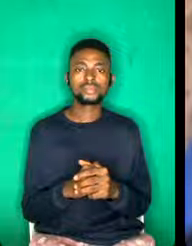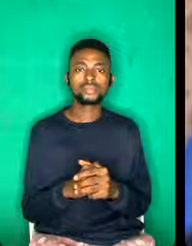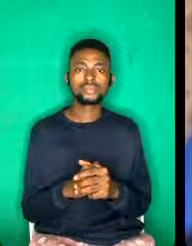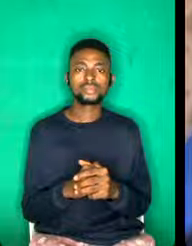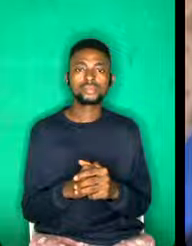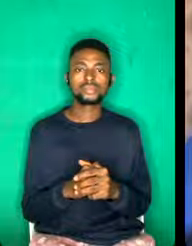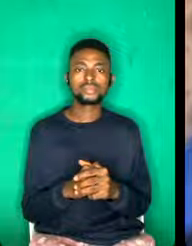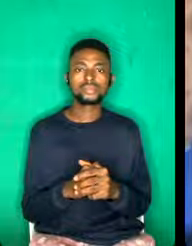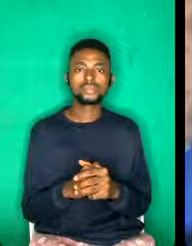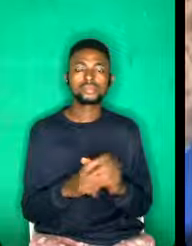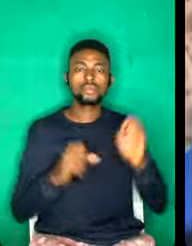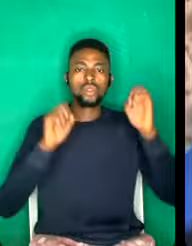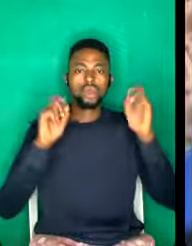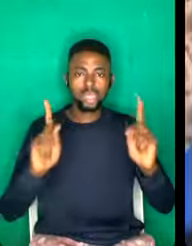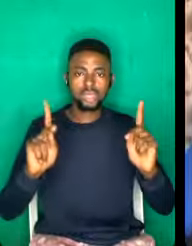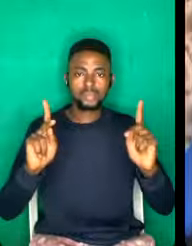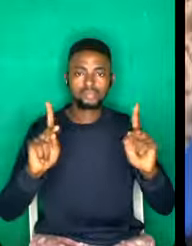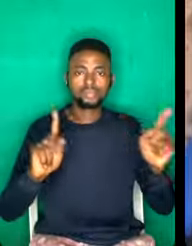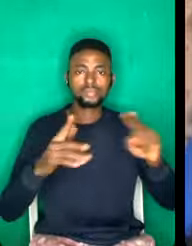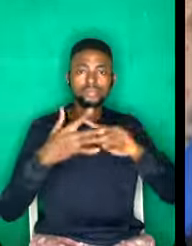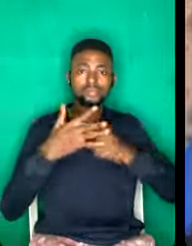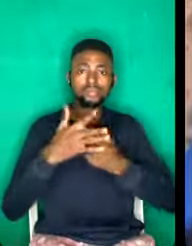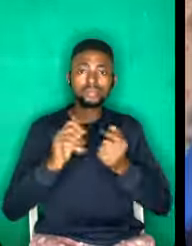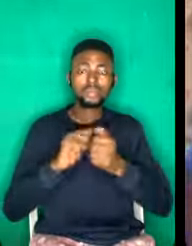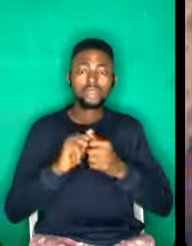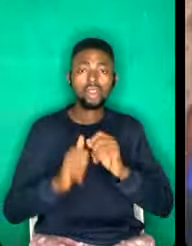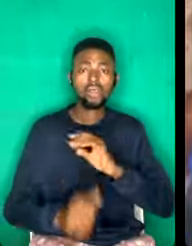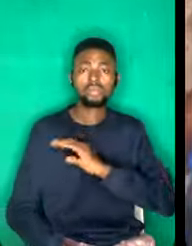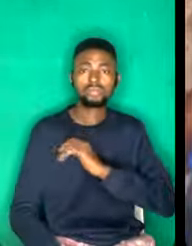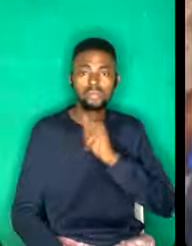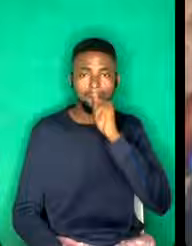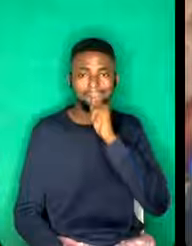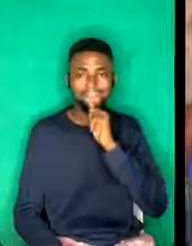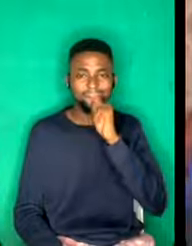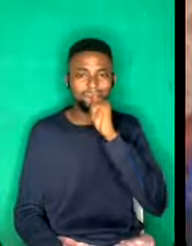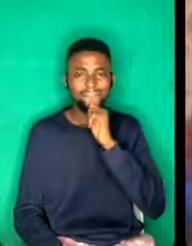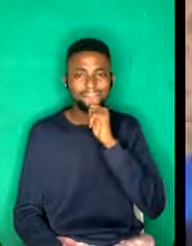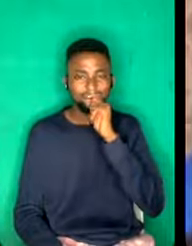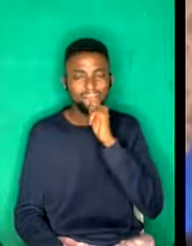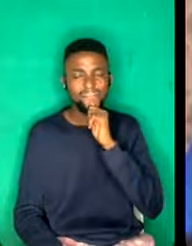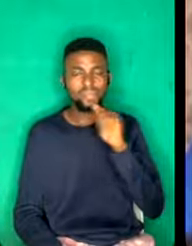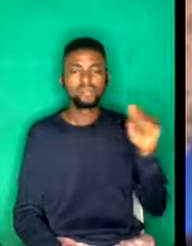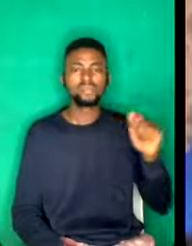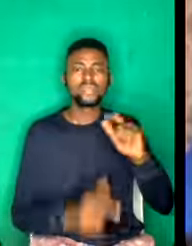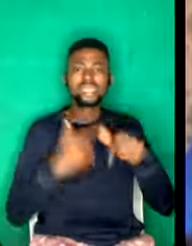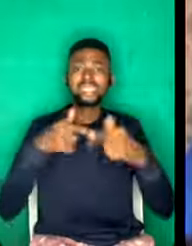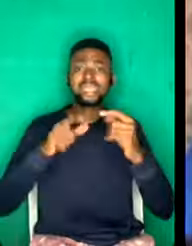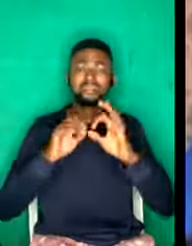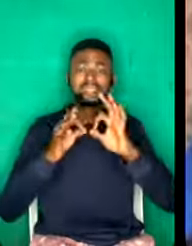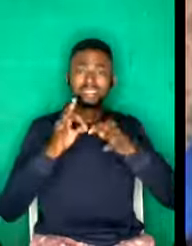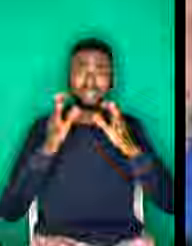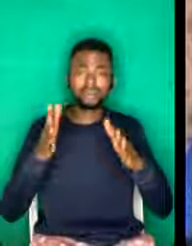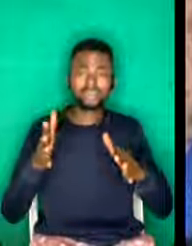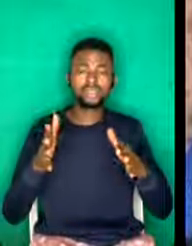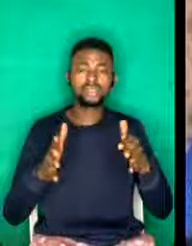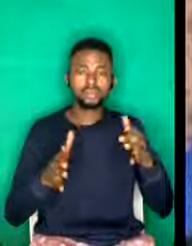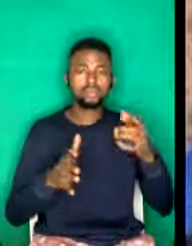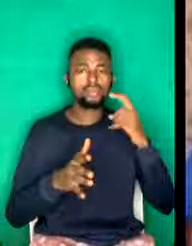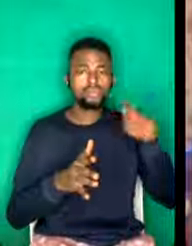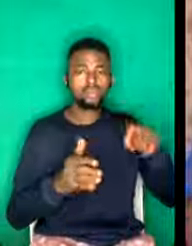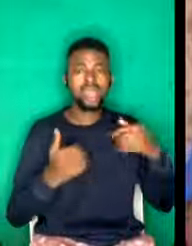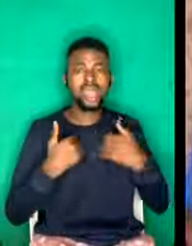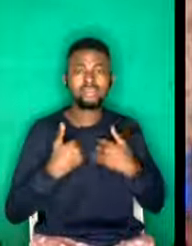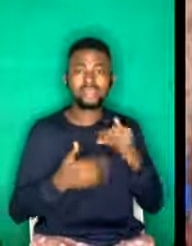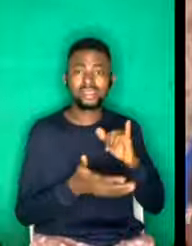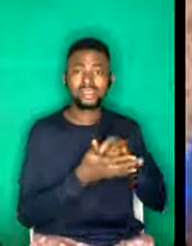Okay. Yeah. Let's start with confidentiality. So the sign language interpreter should have that. No matter what